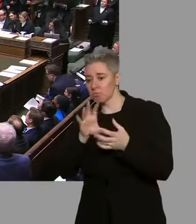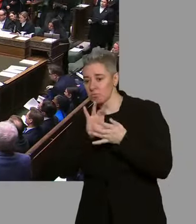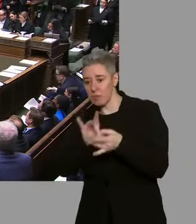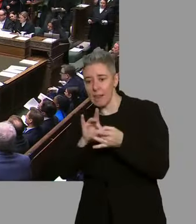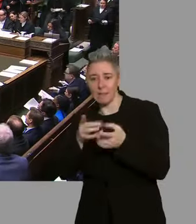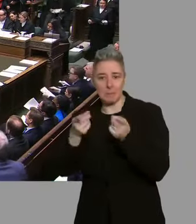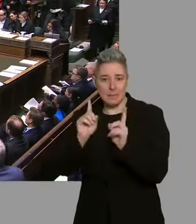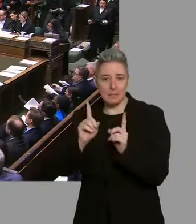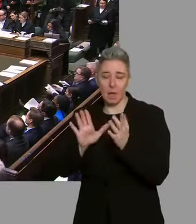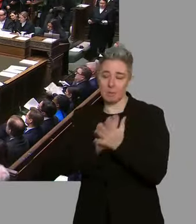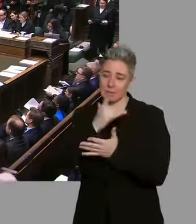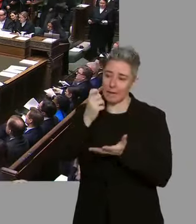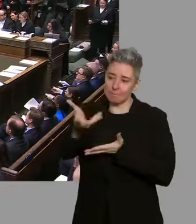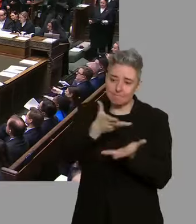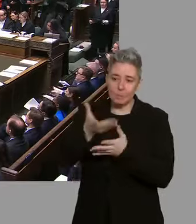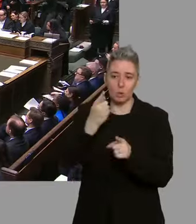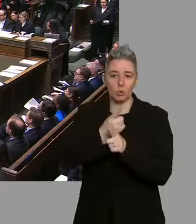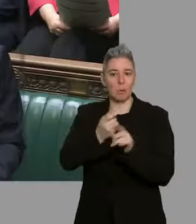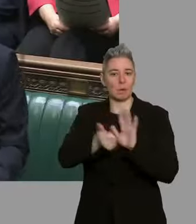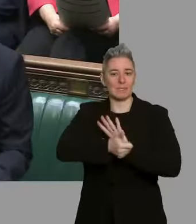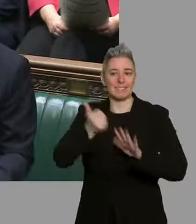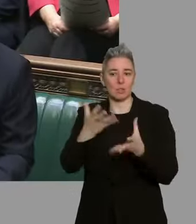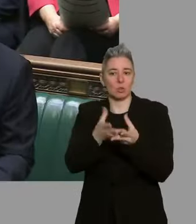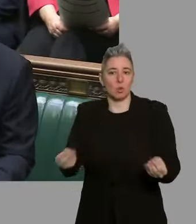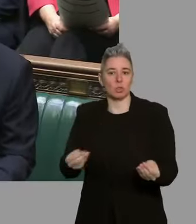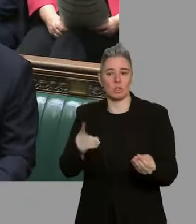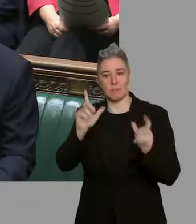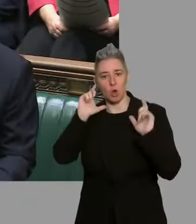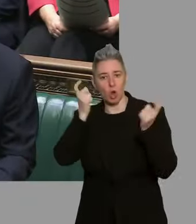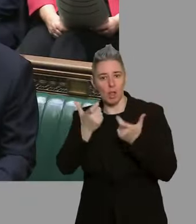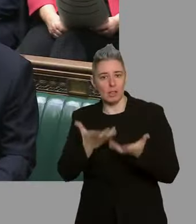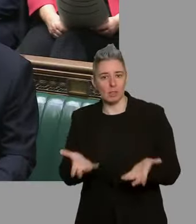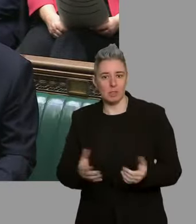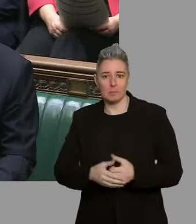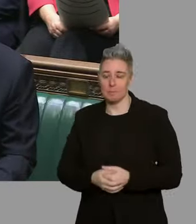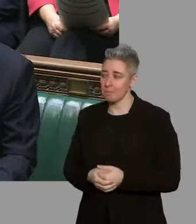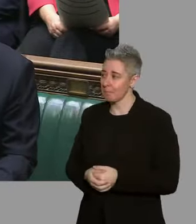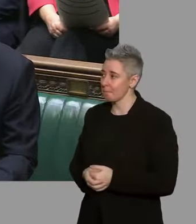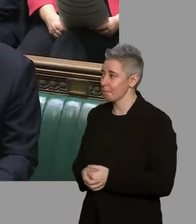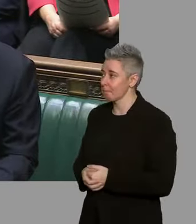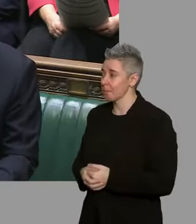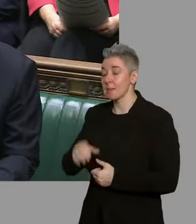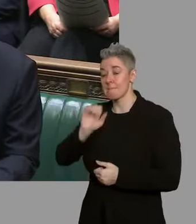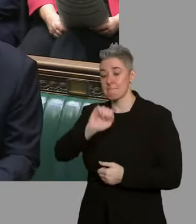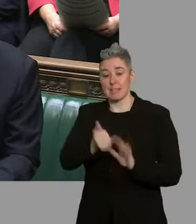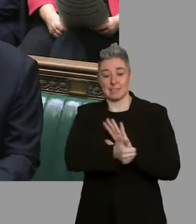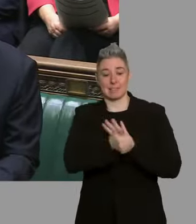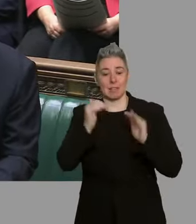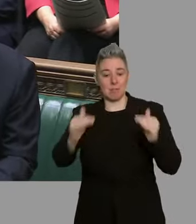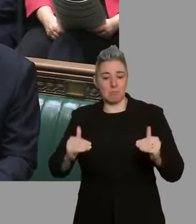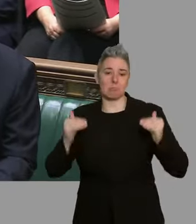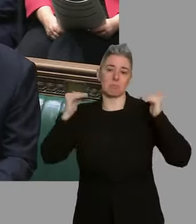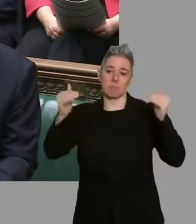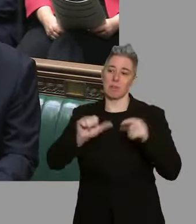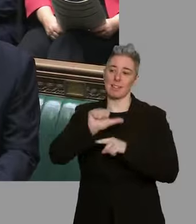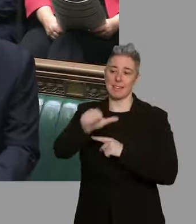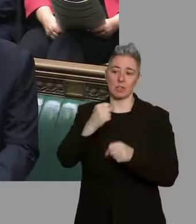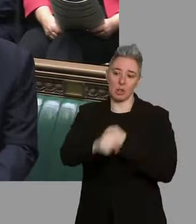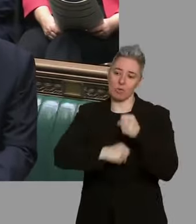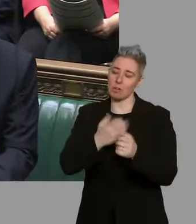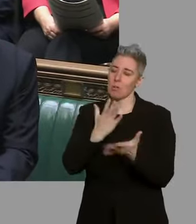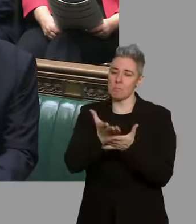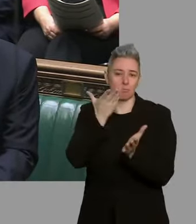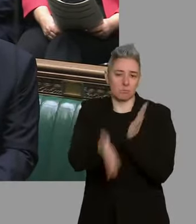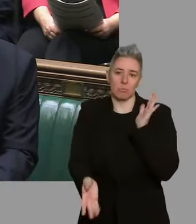Speaker, skilling up the next generation is, of course, vital to kick-starting economic growth. And our plan for change will rebuild Britain by